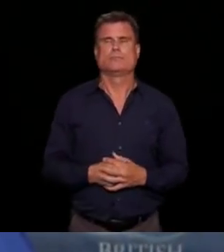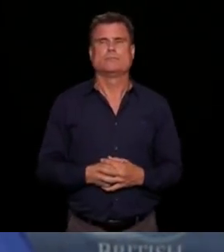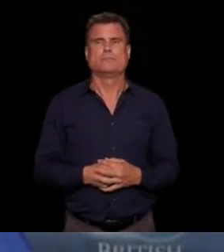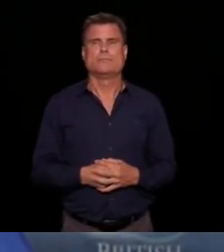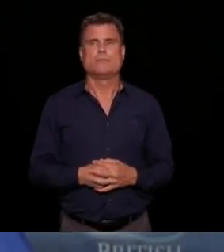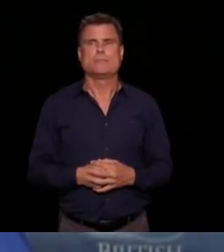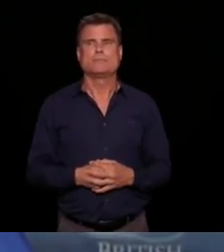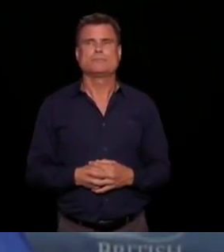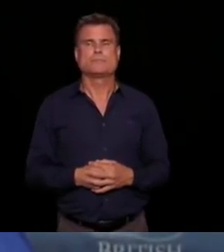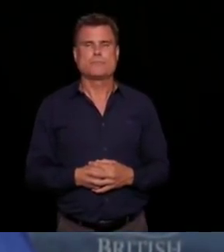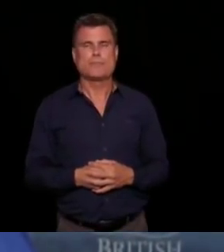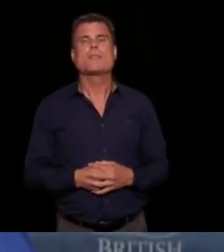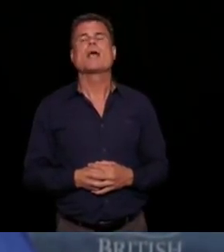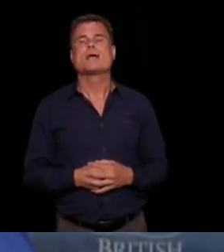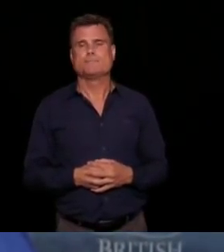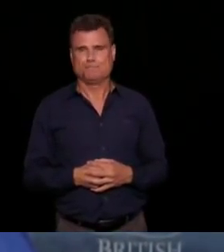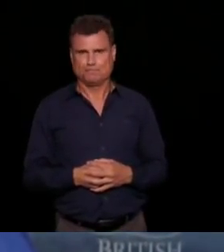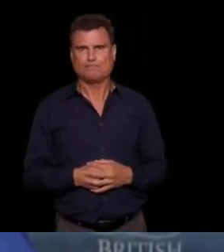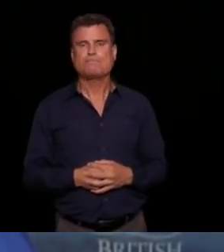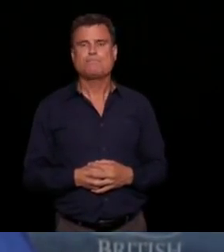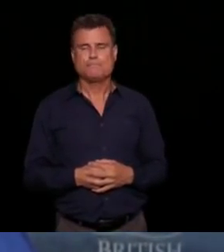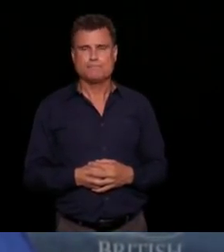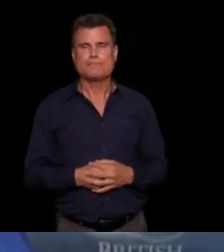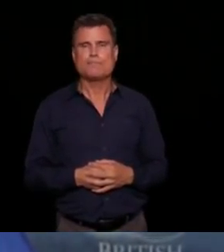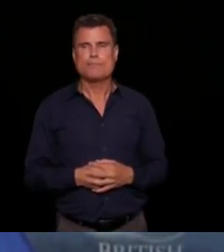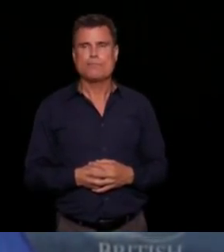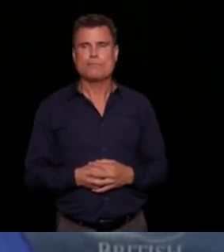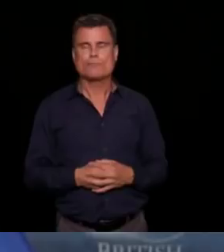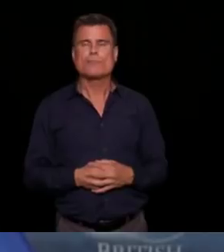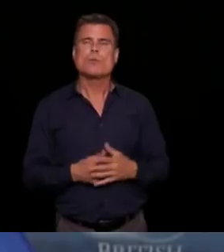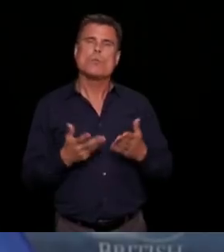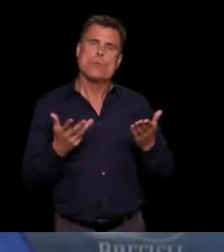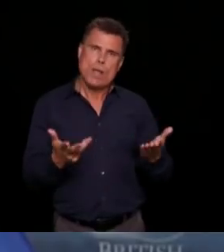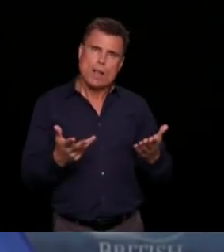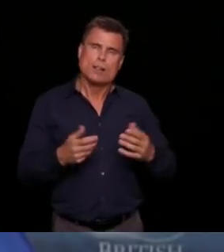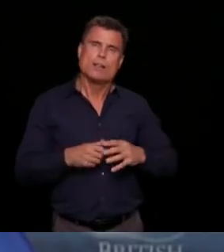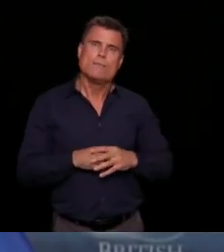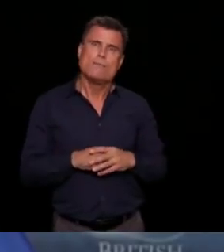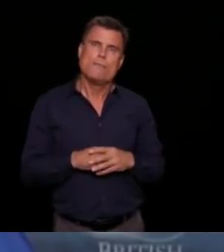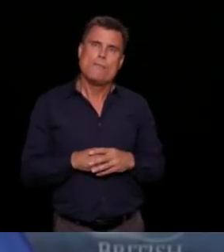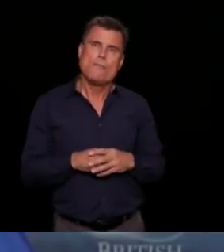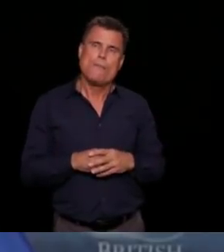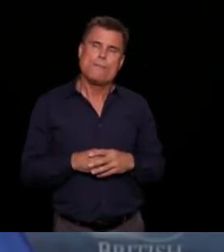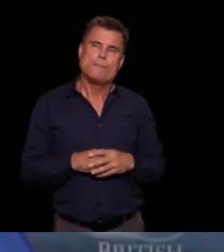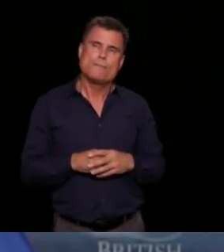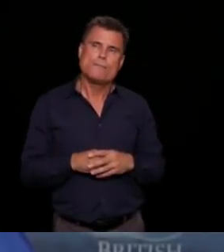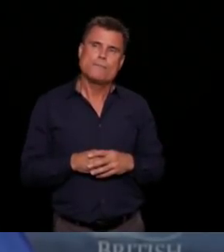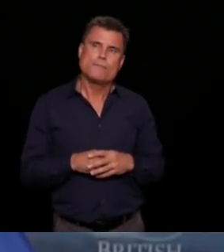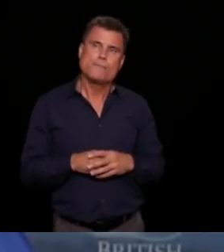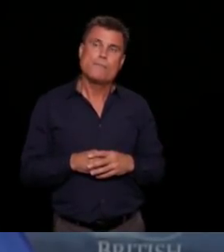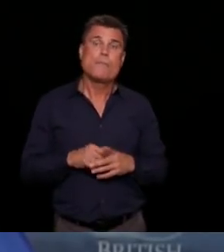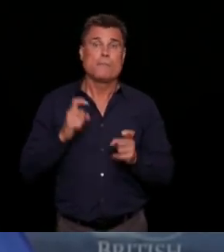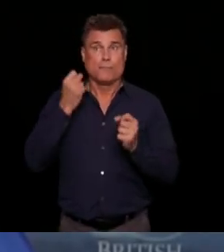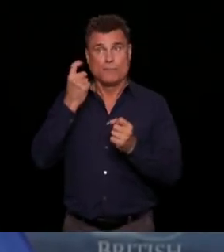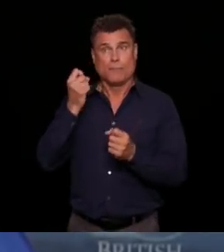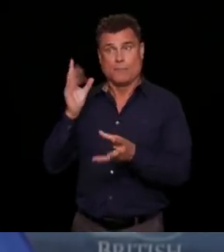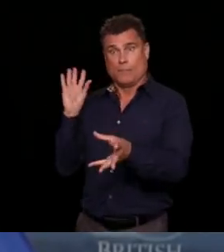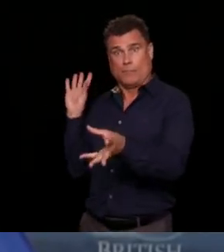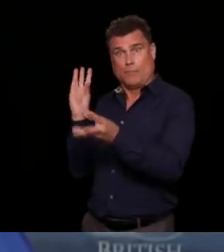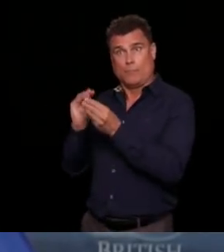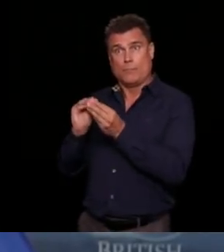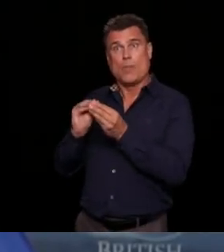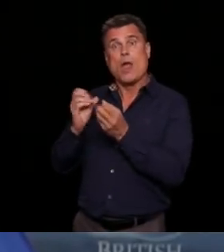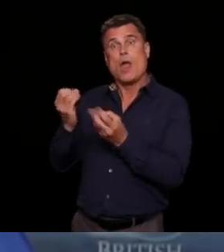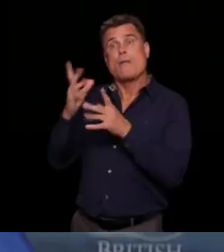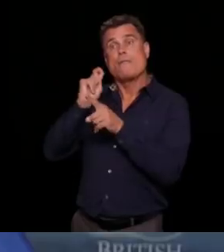Well, it doesn't just lead to testing, although you're quite right. That's one of the questions it does. Just to put it in context, the total calls answered